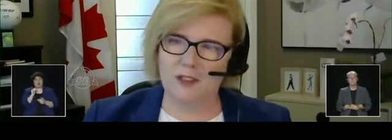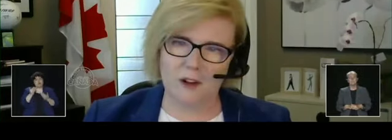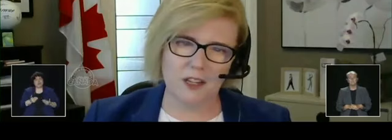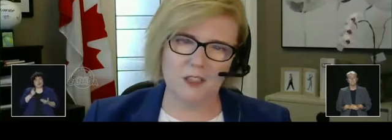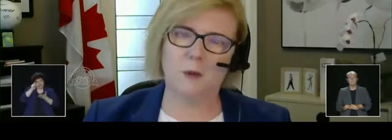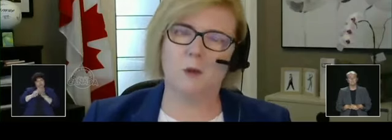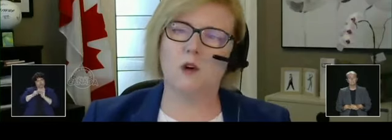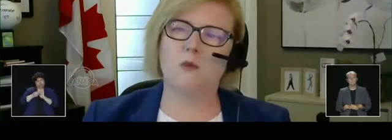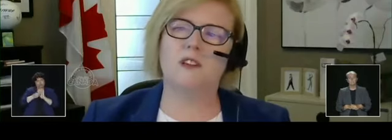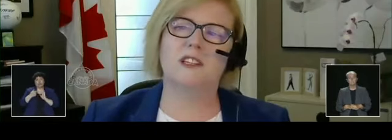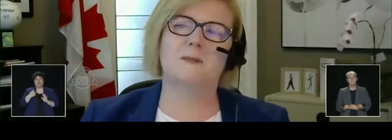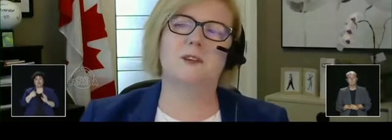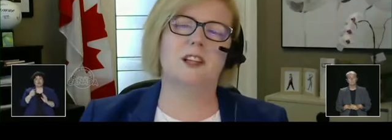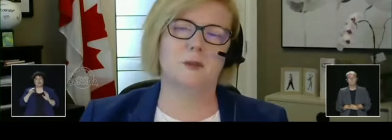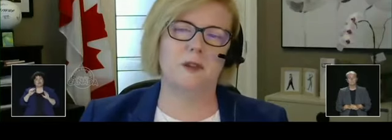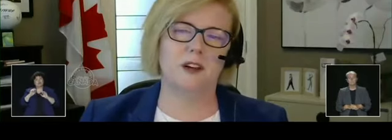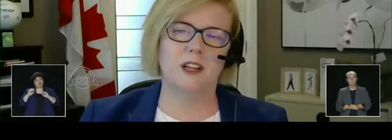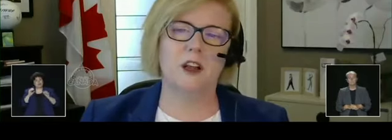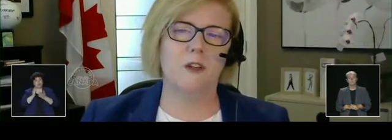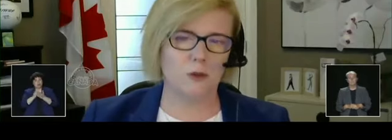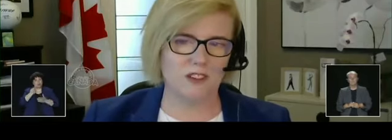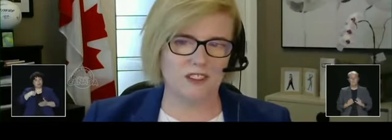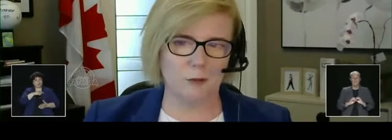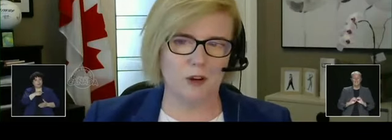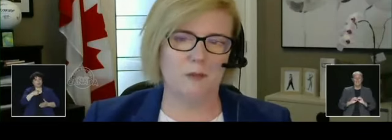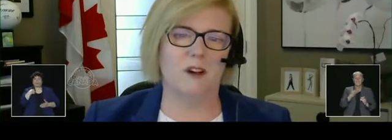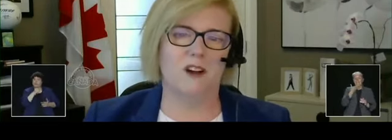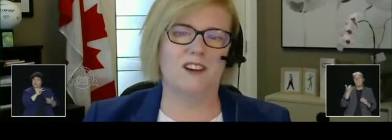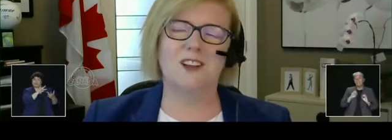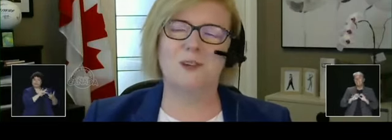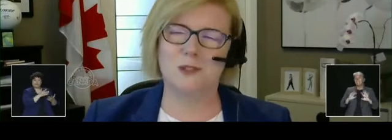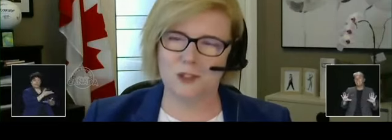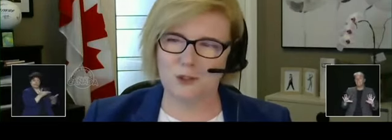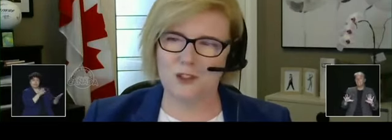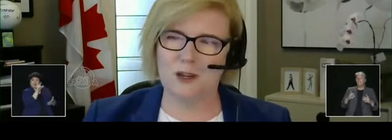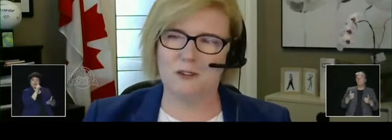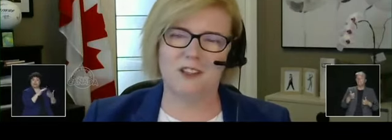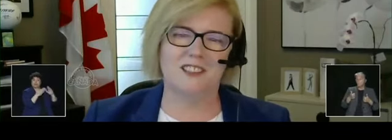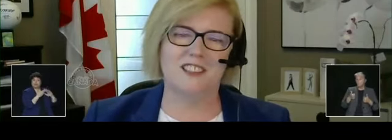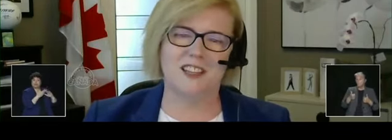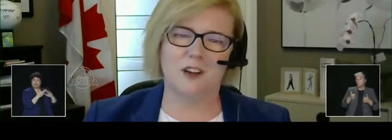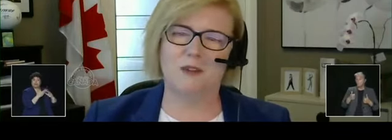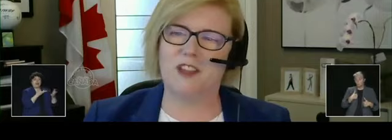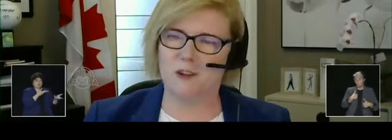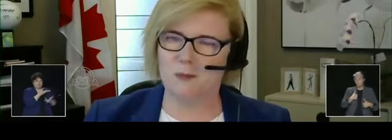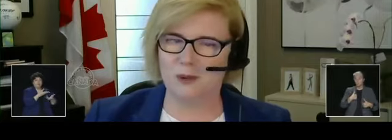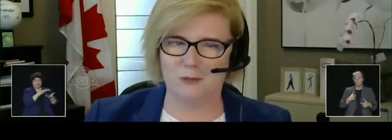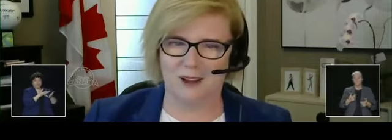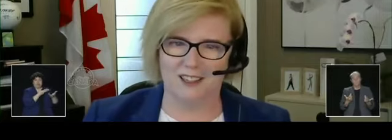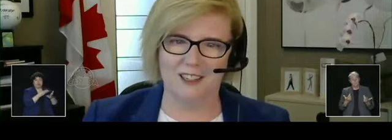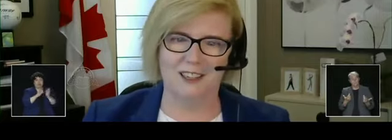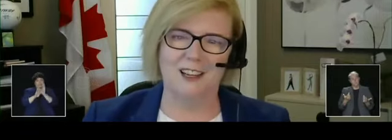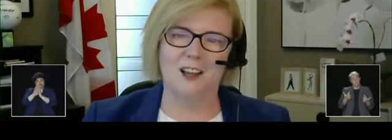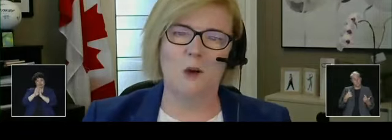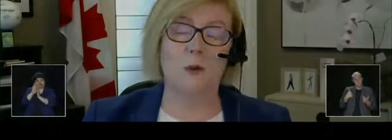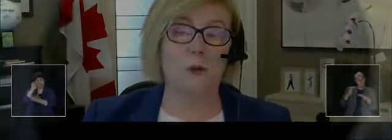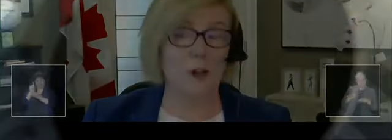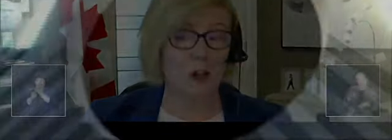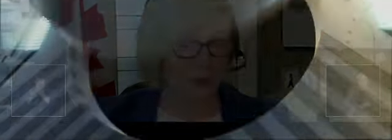of nothing without us, we will work with the disability community through the summer and beyond to ensure this benefit is designed with their input in